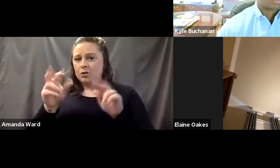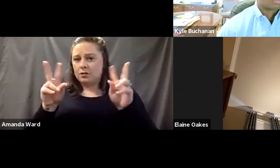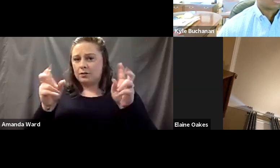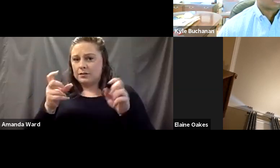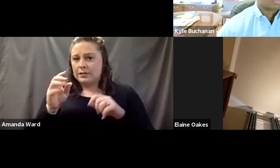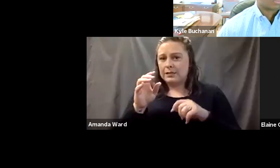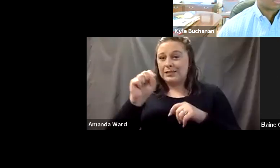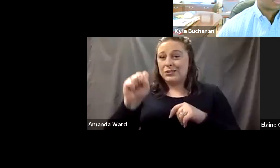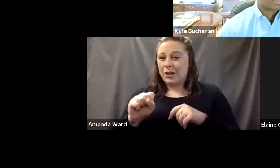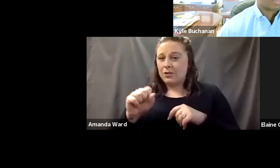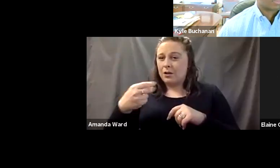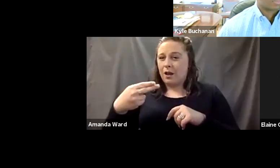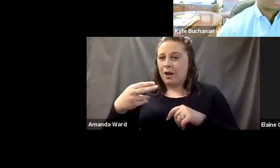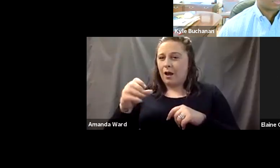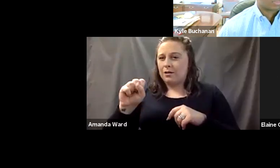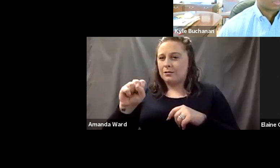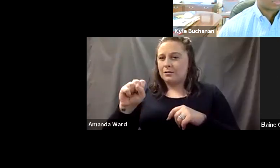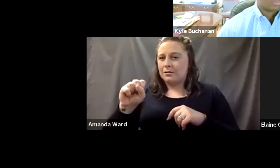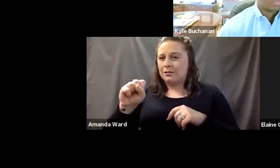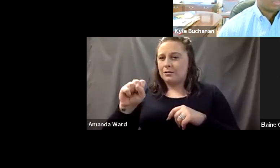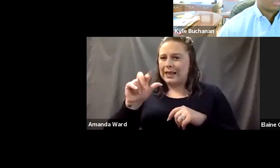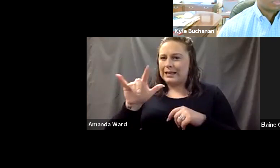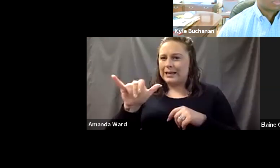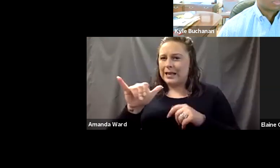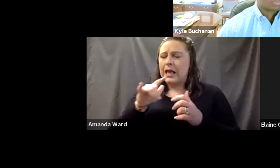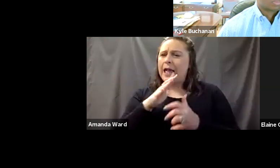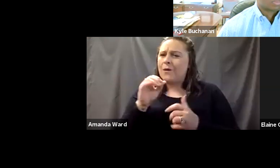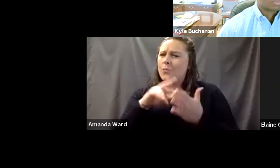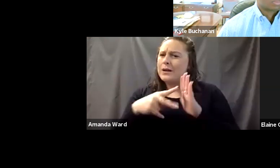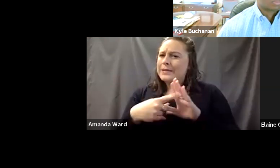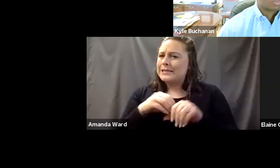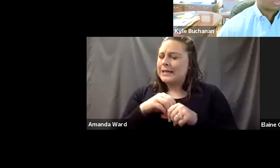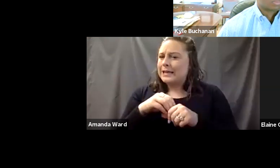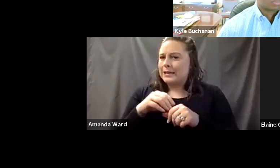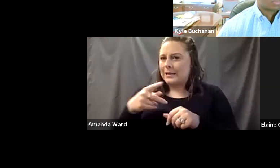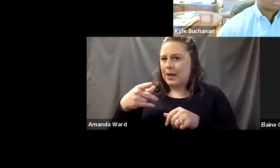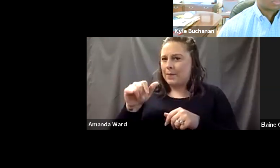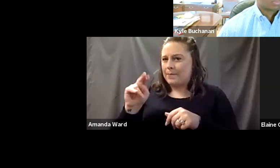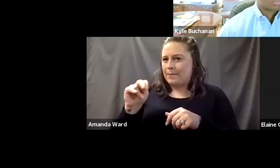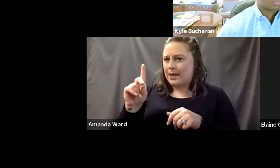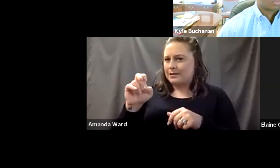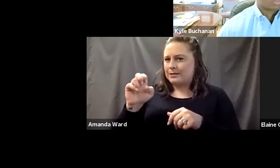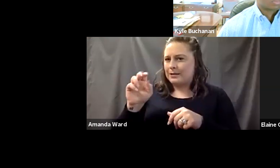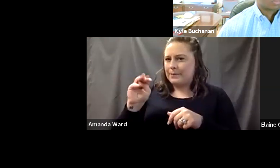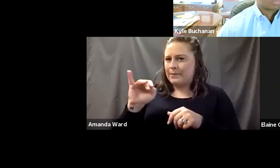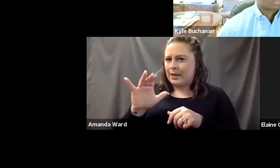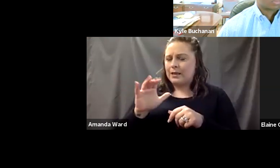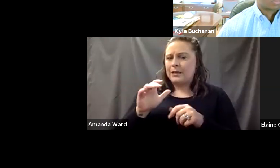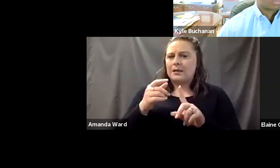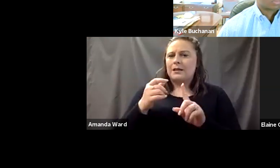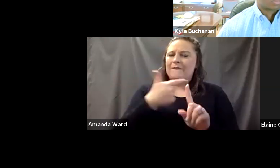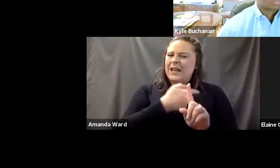Southern hospitality and what that means in a pandemic. So kind of steering away now from the vaccine, another question that we have